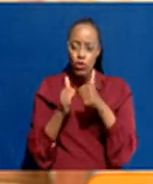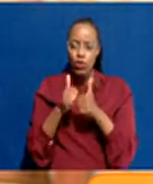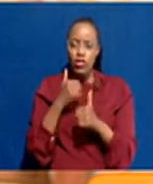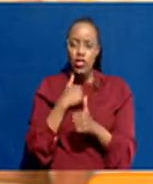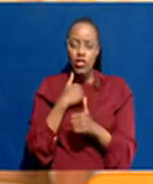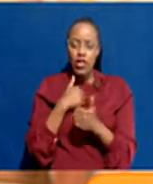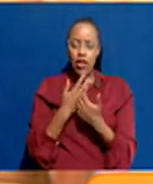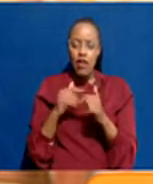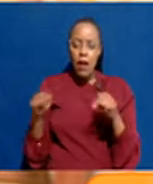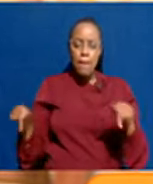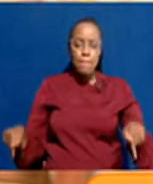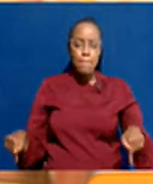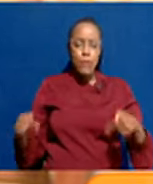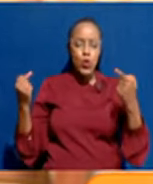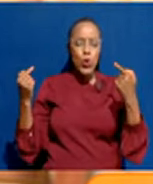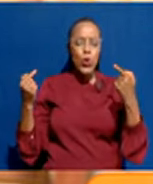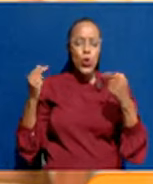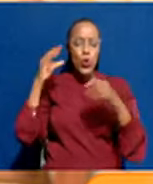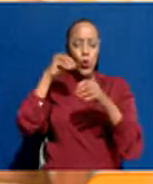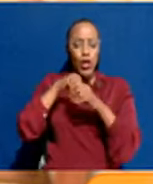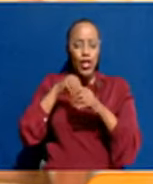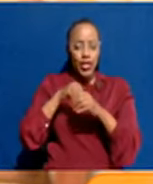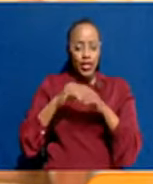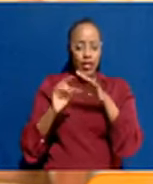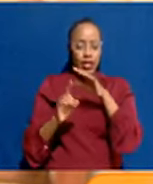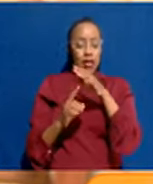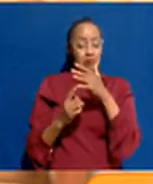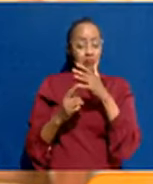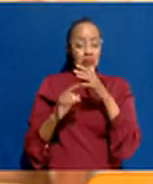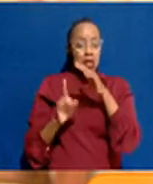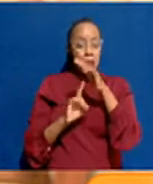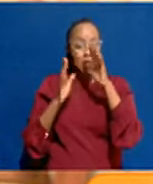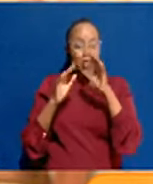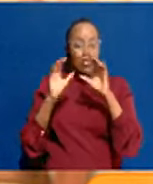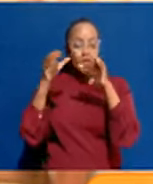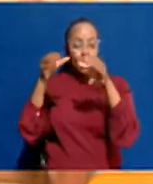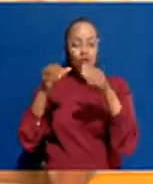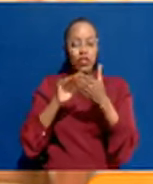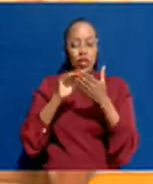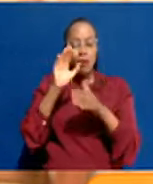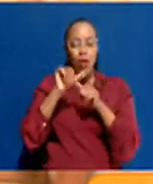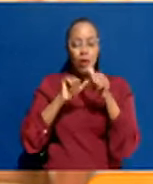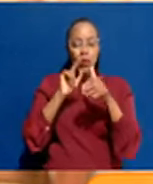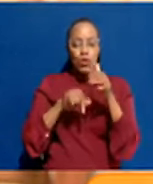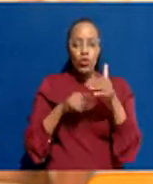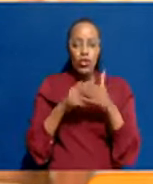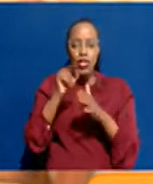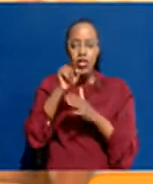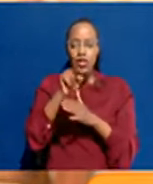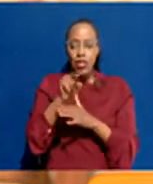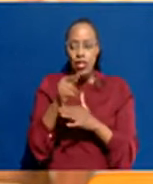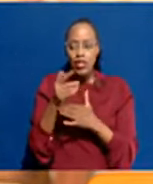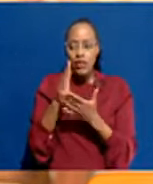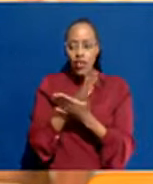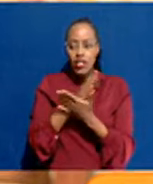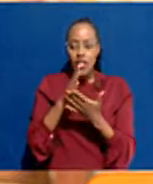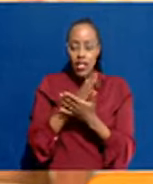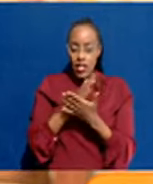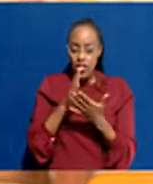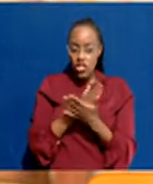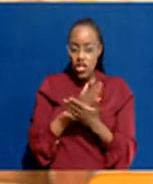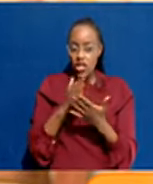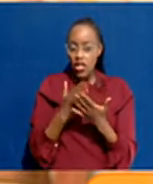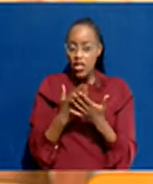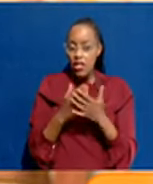was friction within cabinet. Yes. And especially about that portfolio sharing, the cabinet